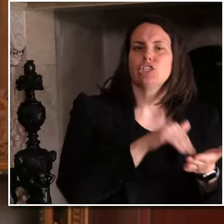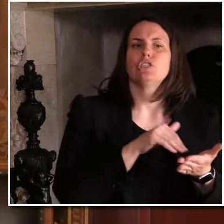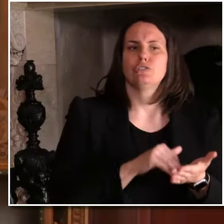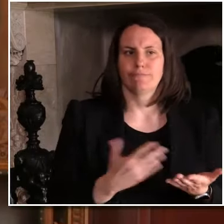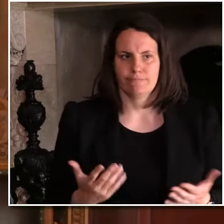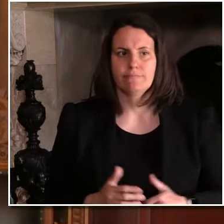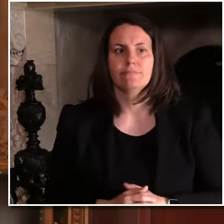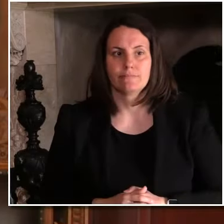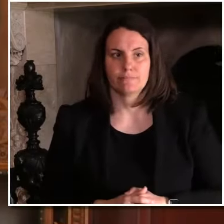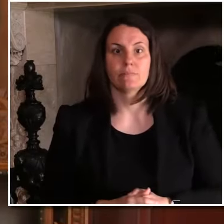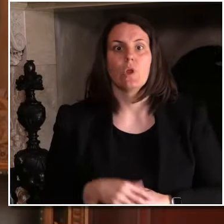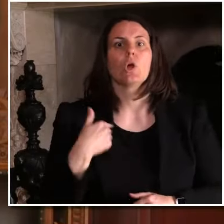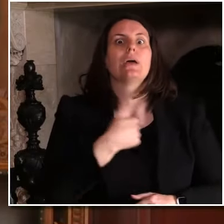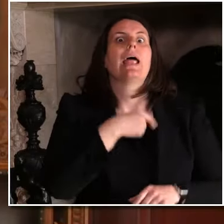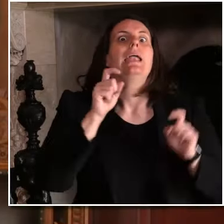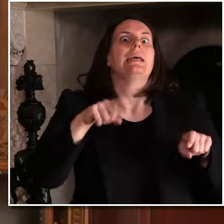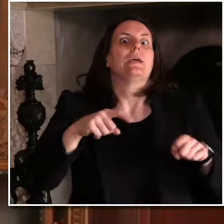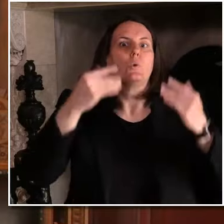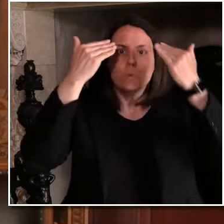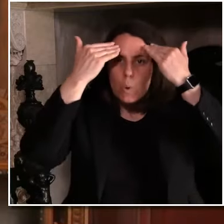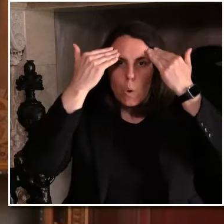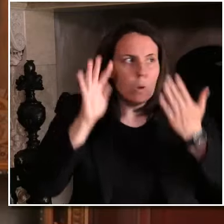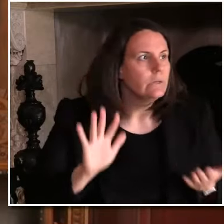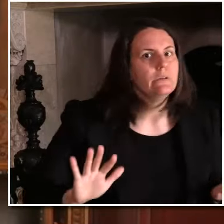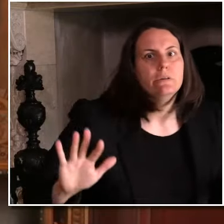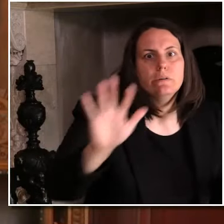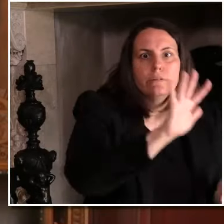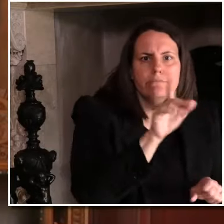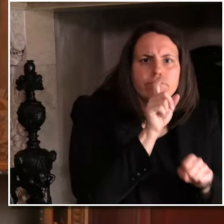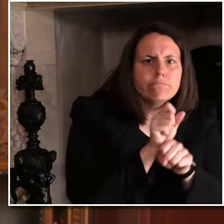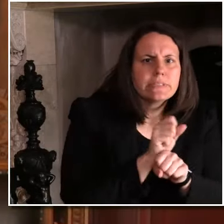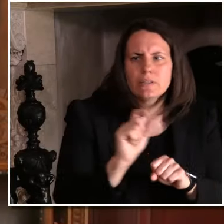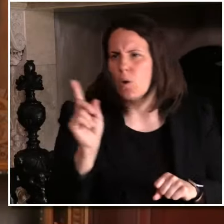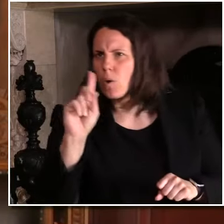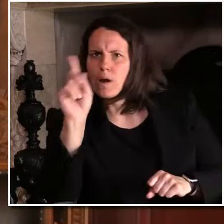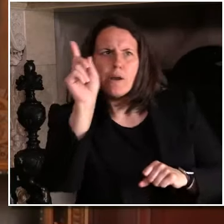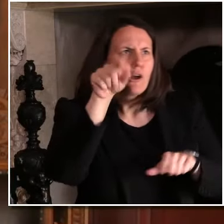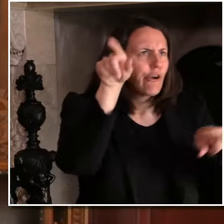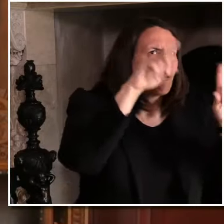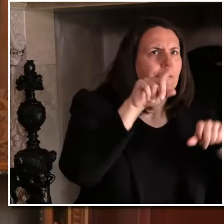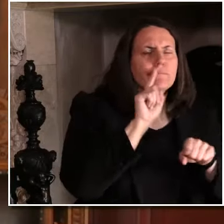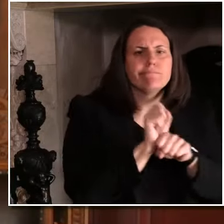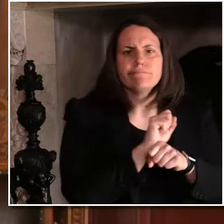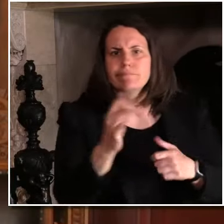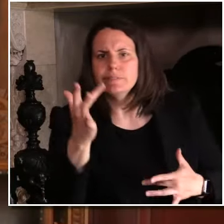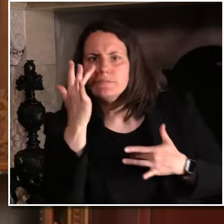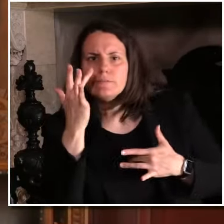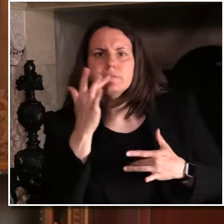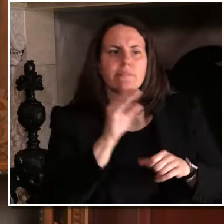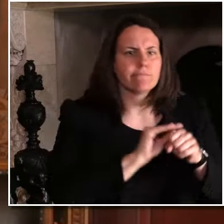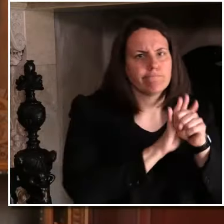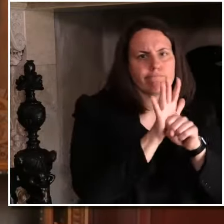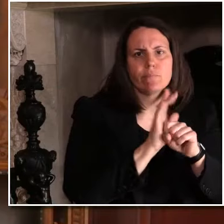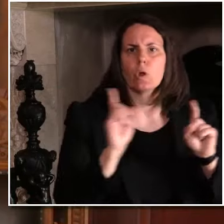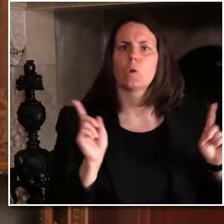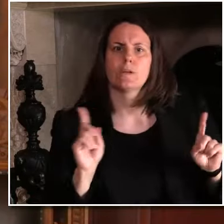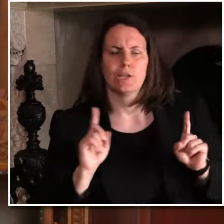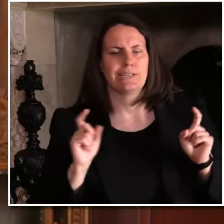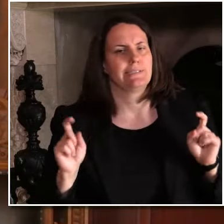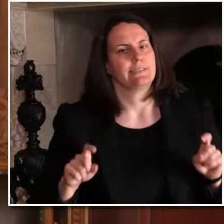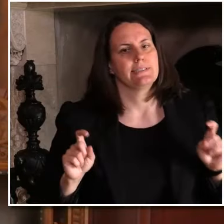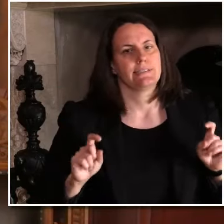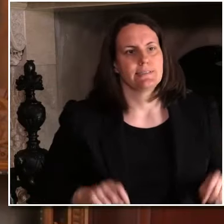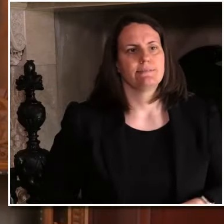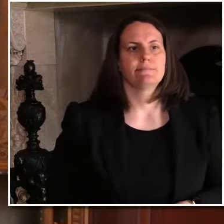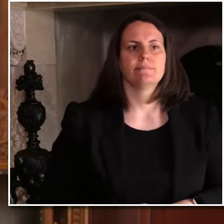widespread, even if it doesn't necessarily change the management of the patient, meaning we test for influenza because we